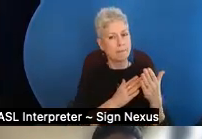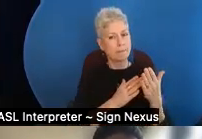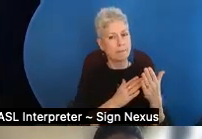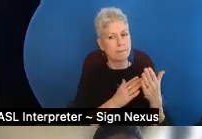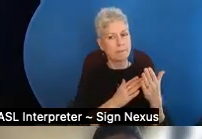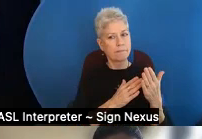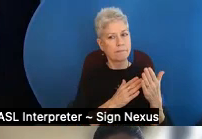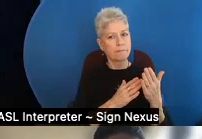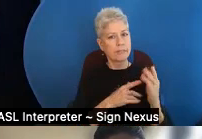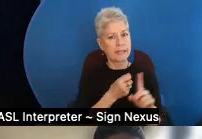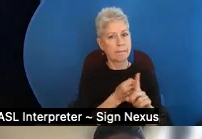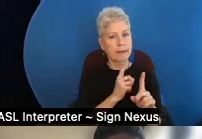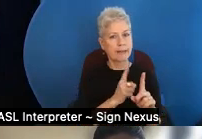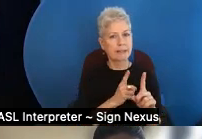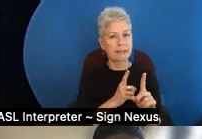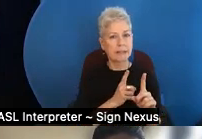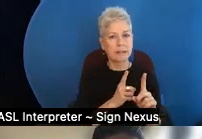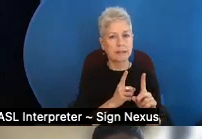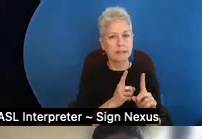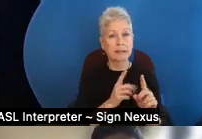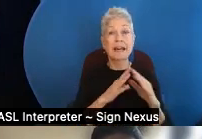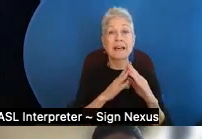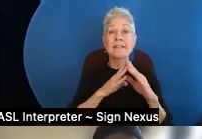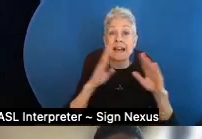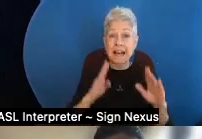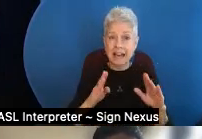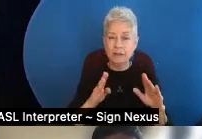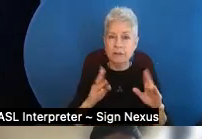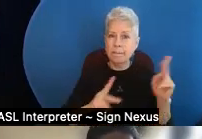it is household income.